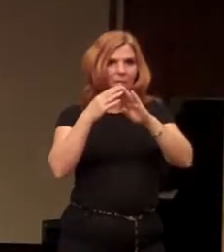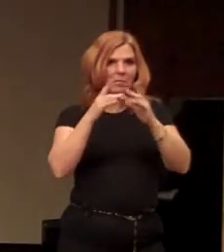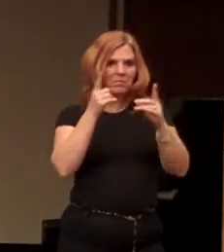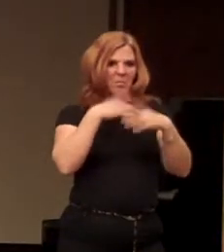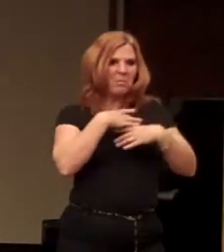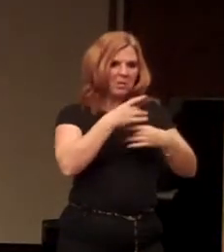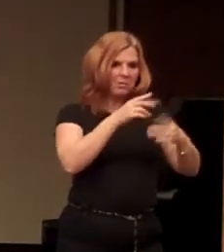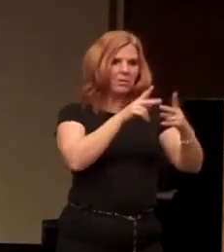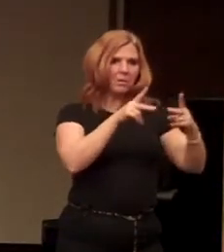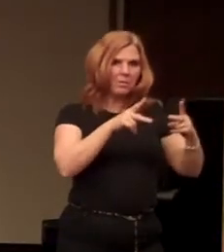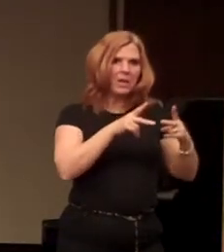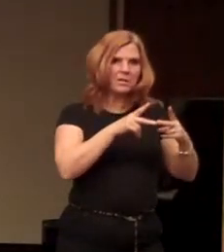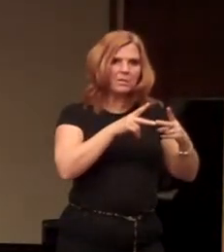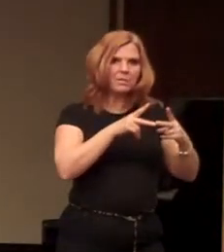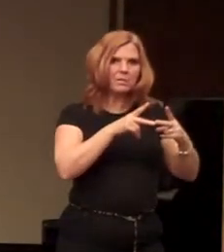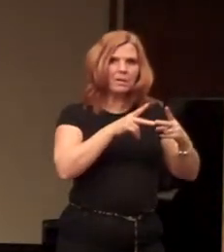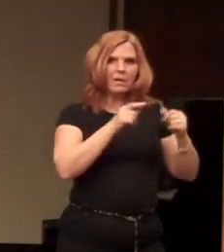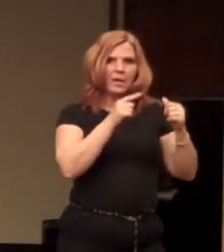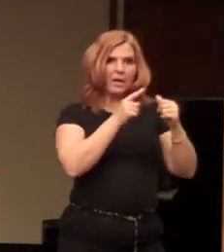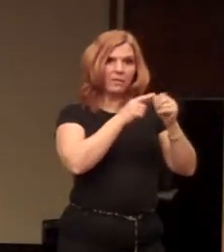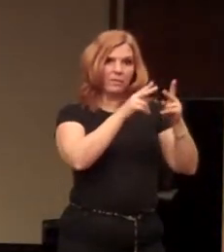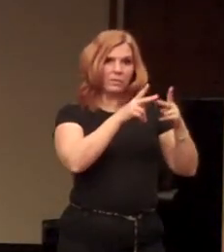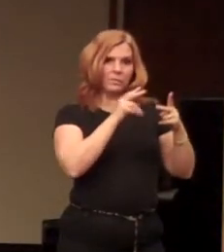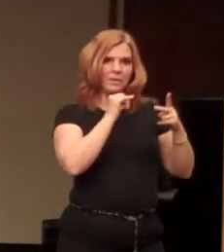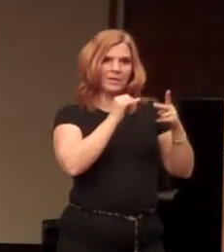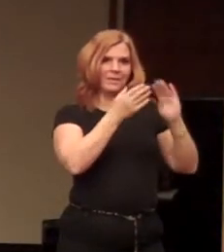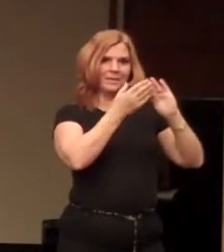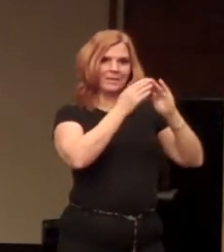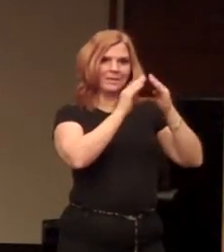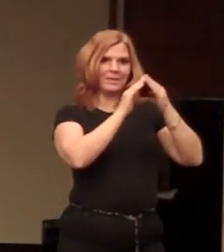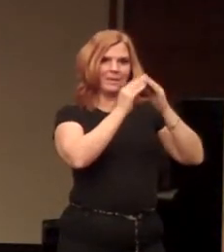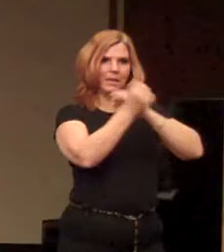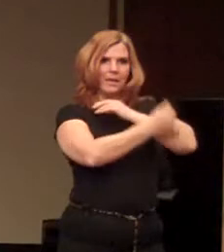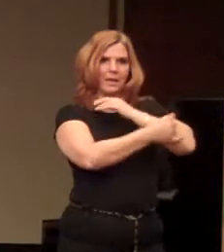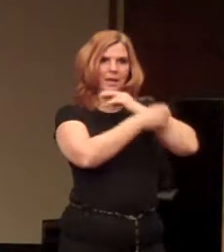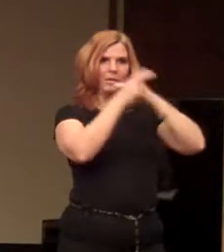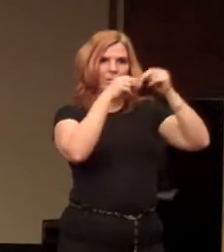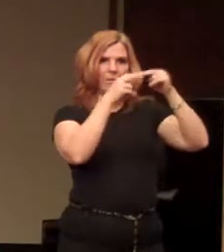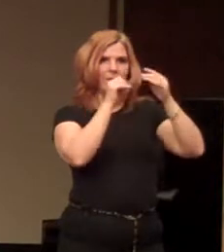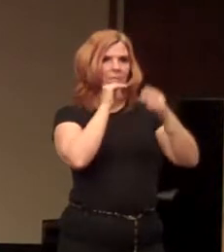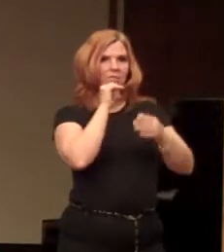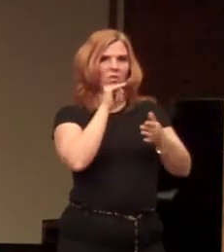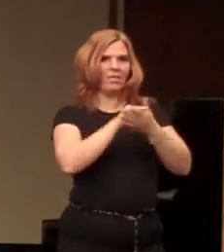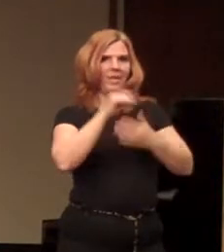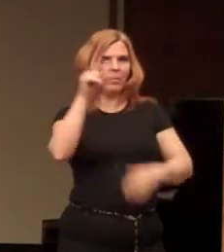interest. And the first point of interest is the city-county building, not that